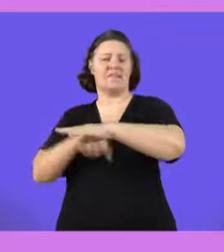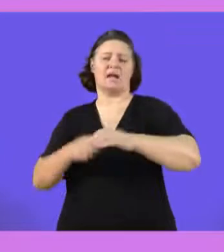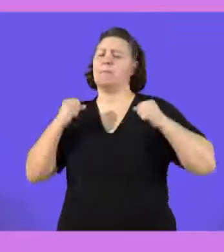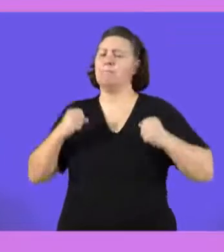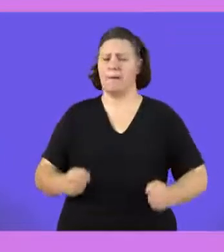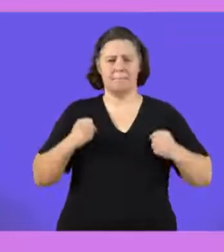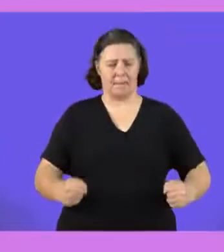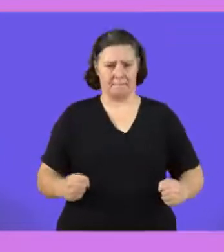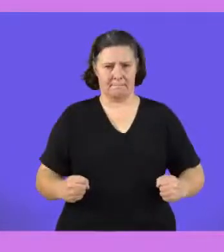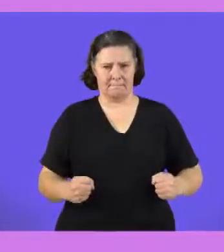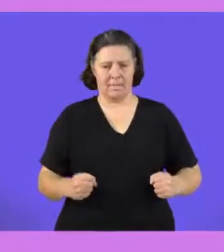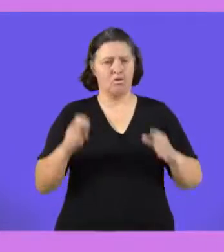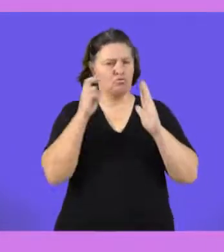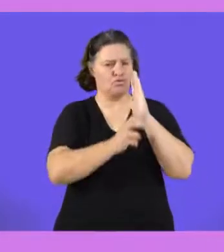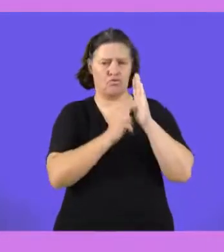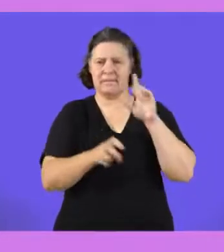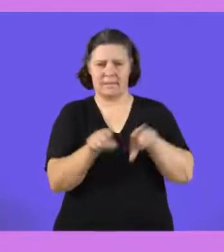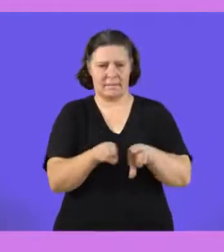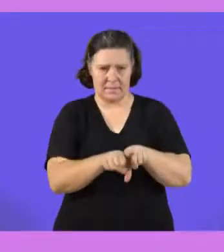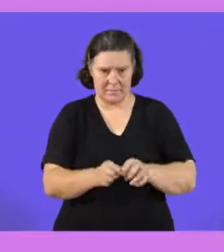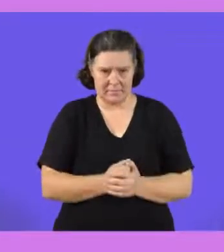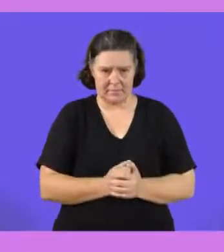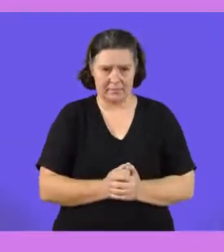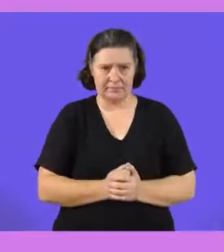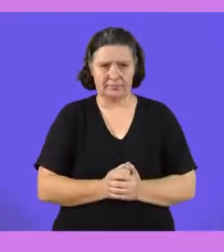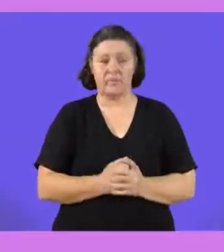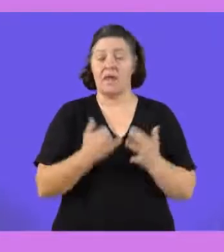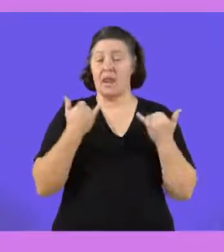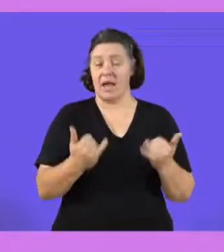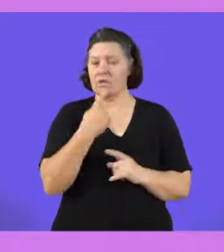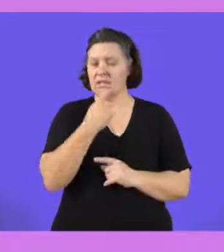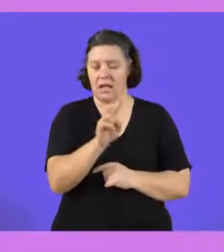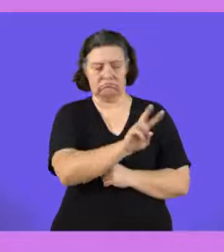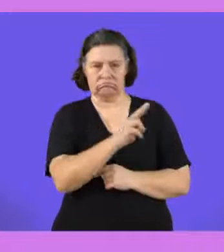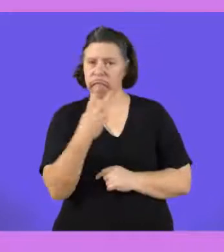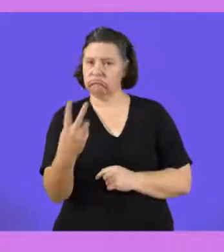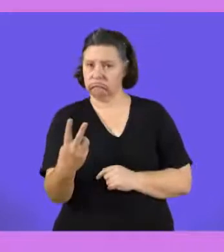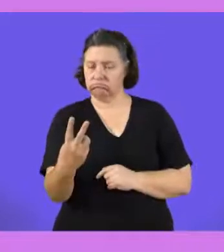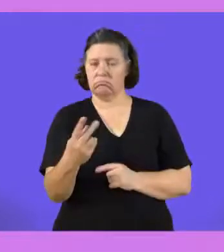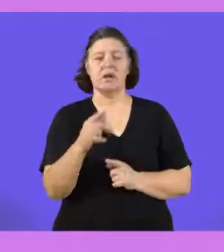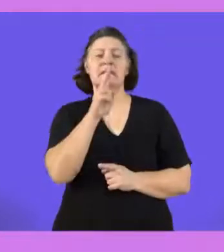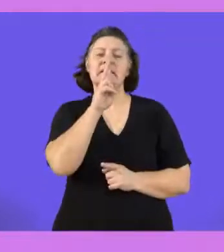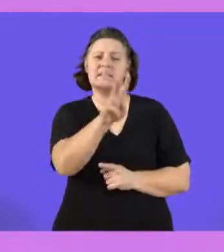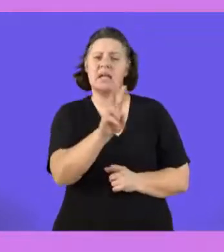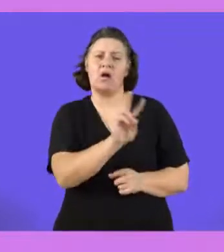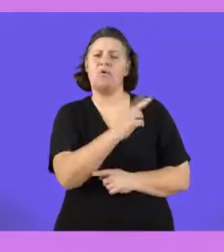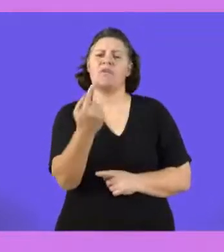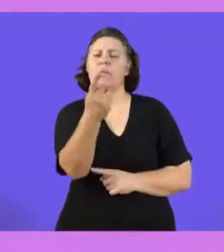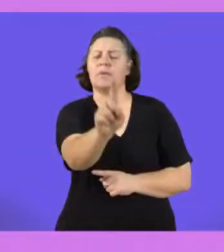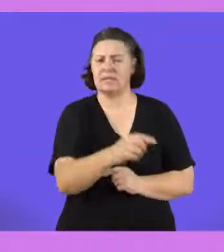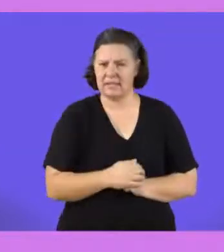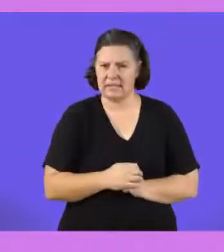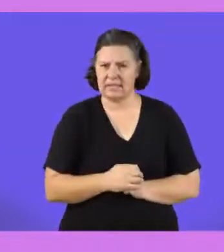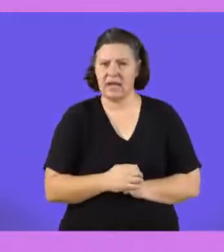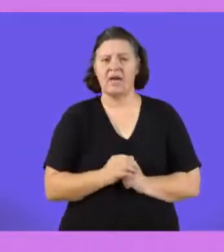divide. Same principle apply. So let's quickly put that into context. Now I'm saying convert the following. Let's see what needs to be